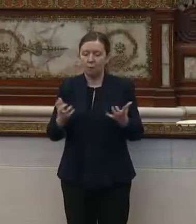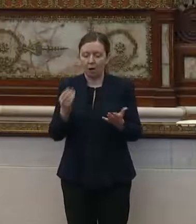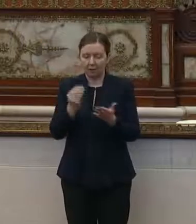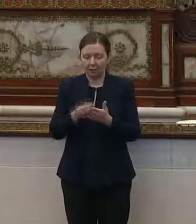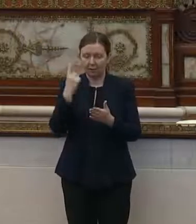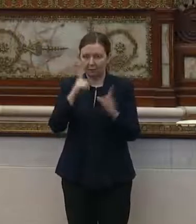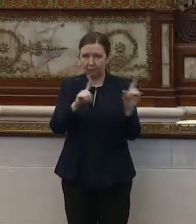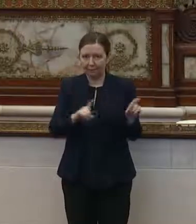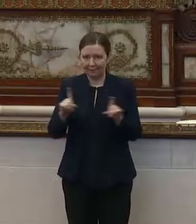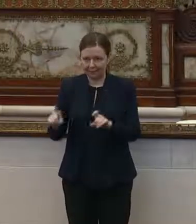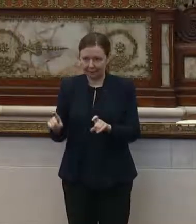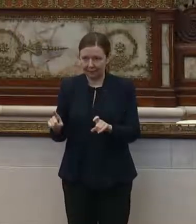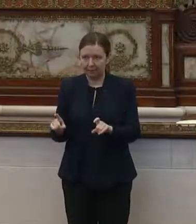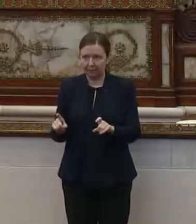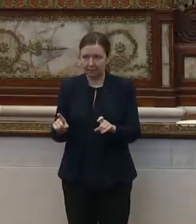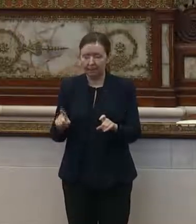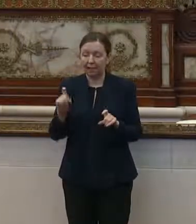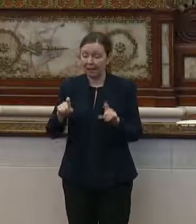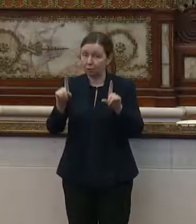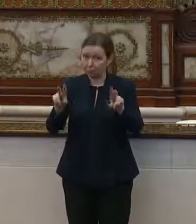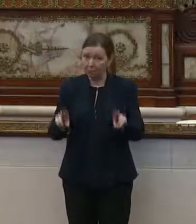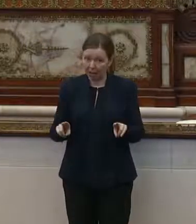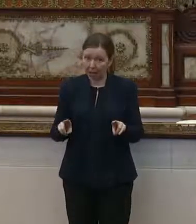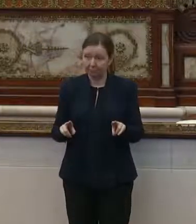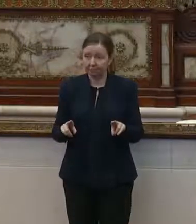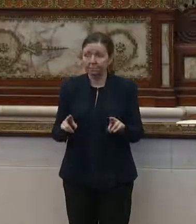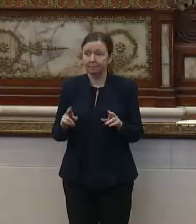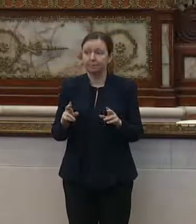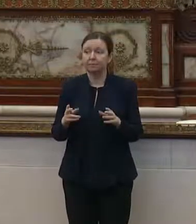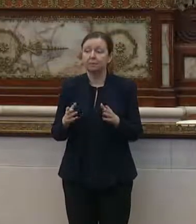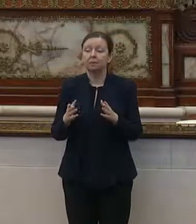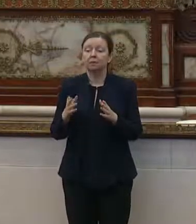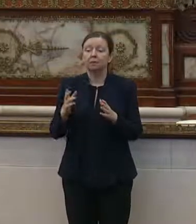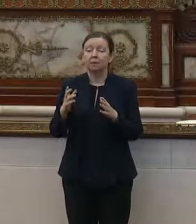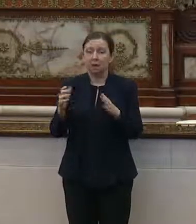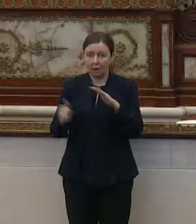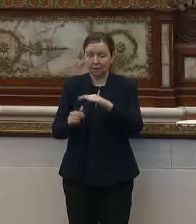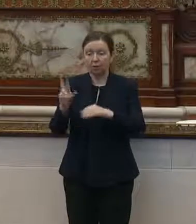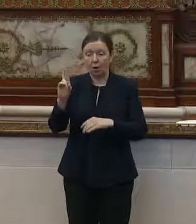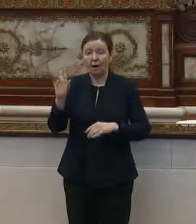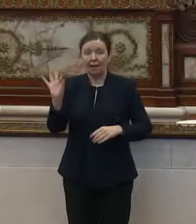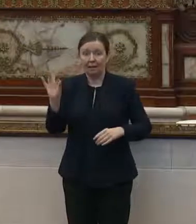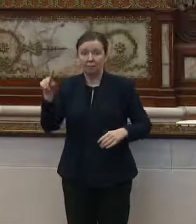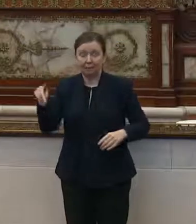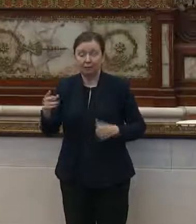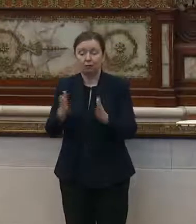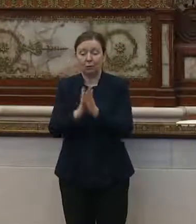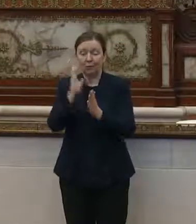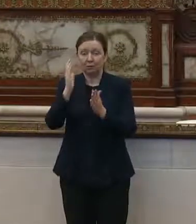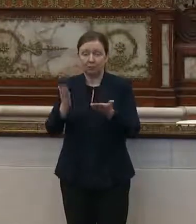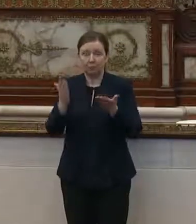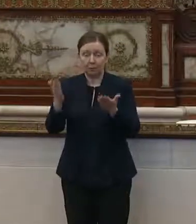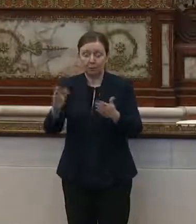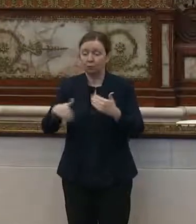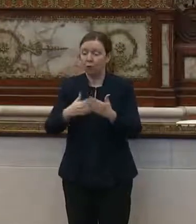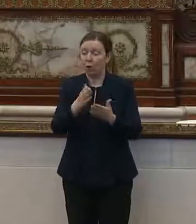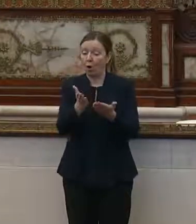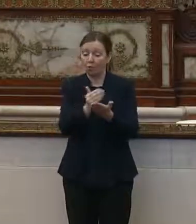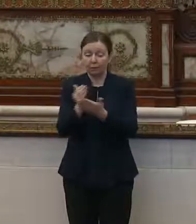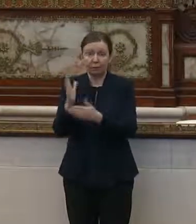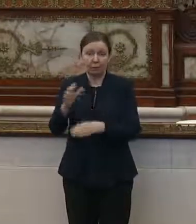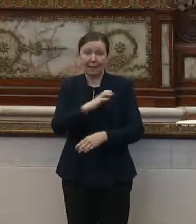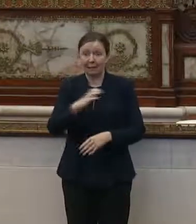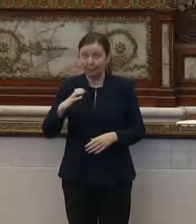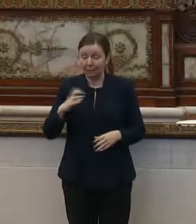for testing had to apply under a request for proposals. They were all reviewed by a committee of